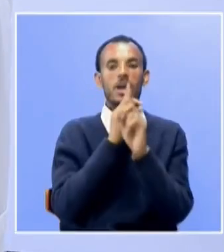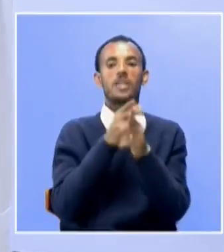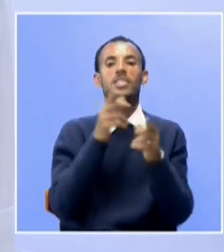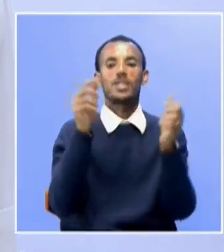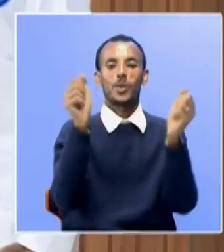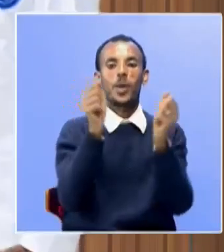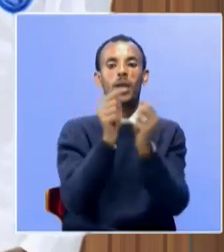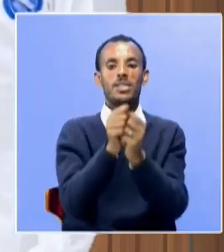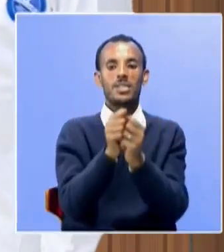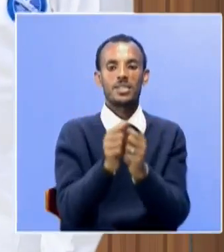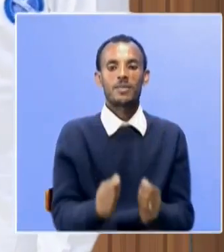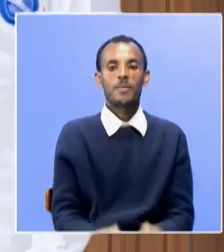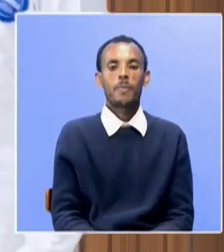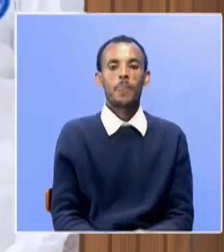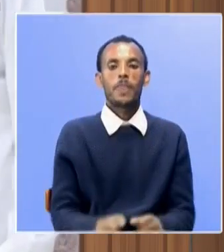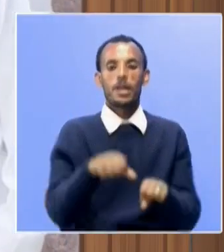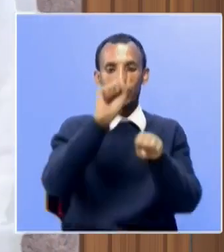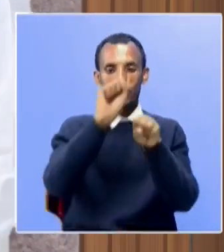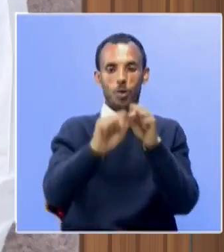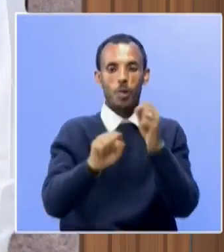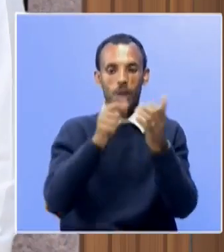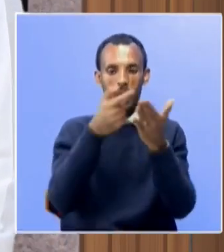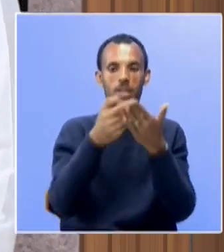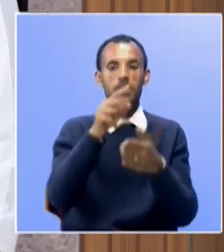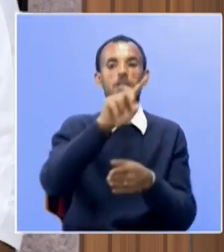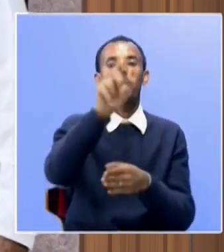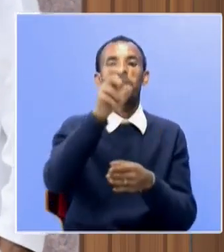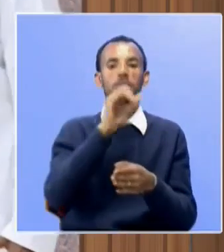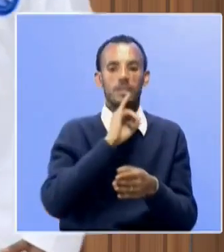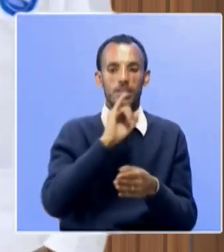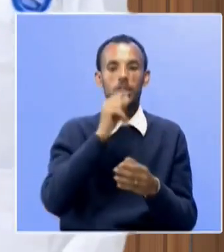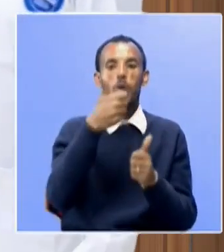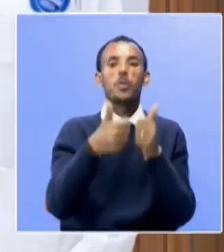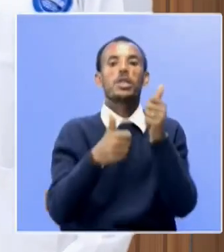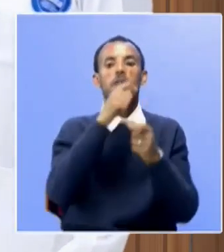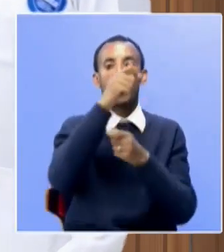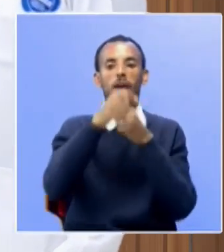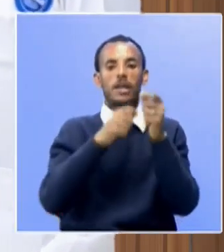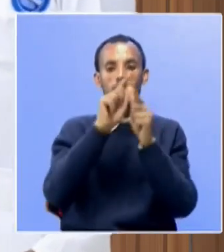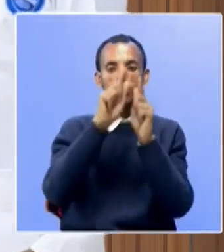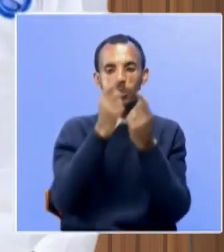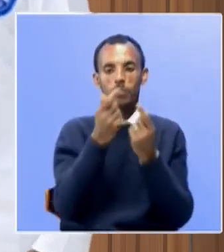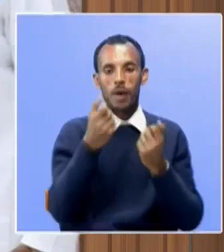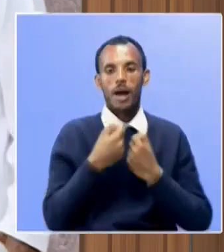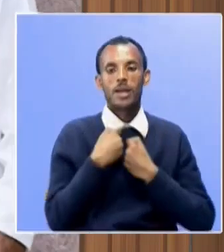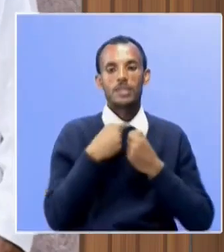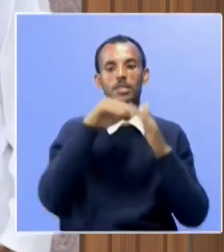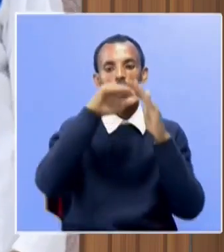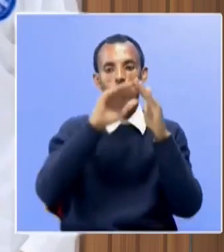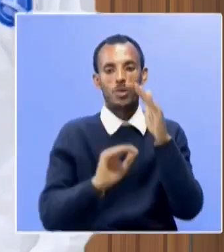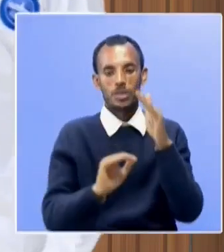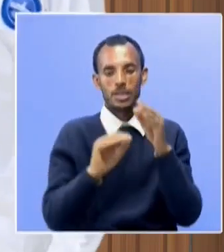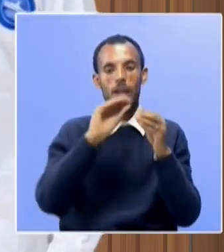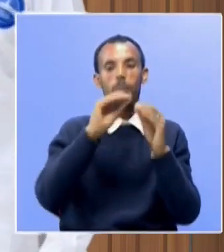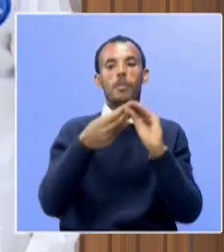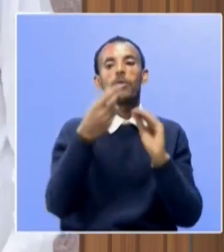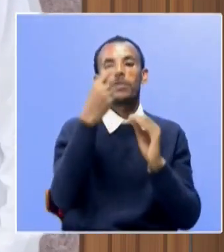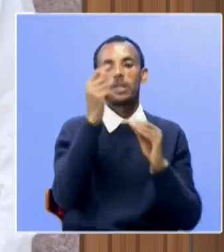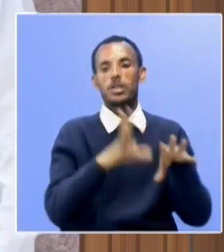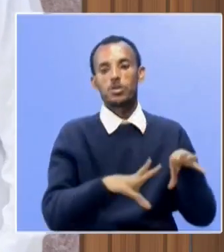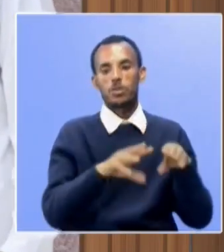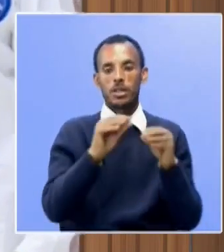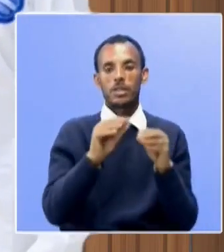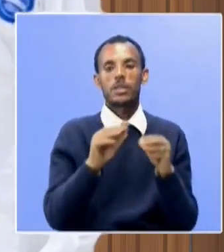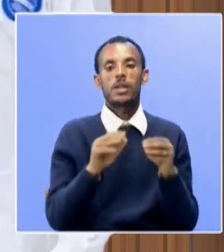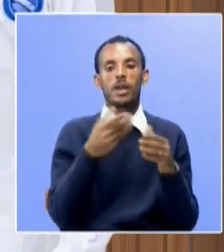together. So here the question is, which age group has the lowest number of students? Here we